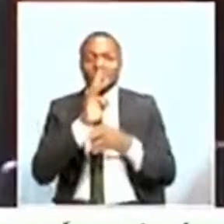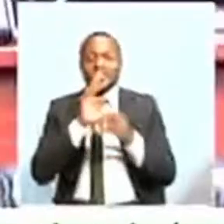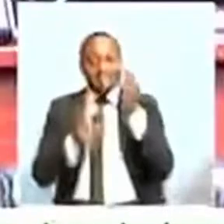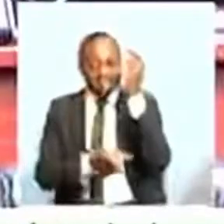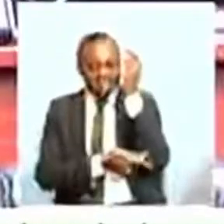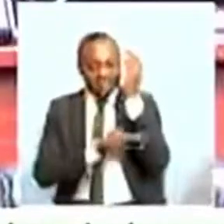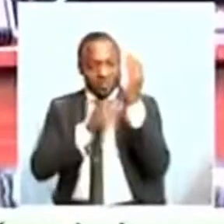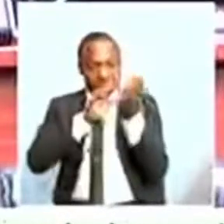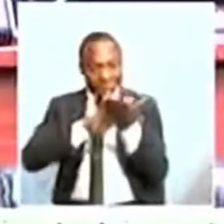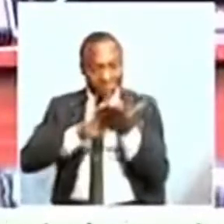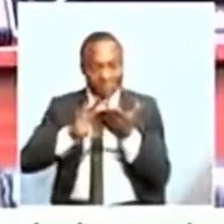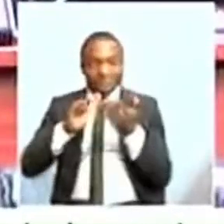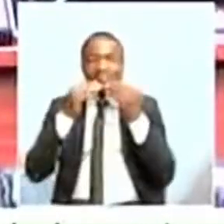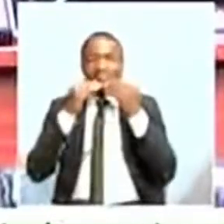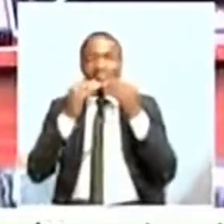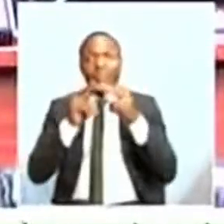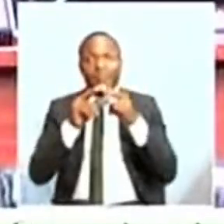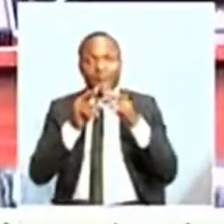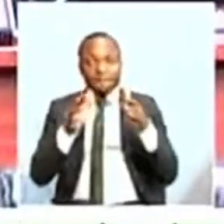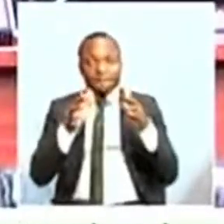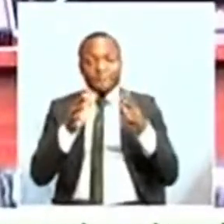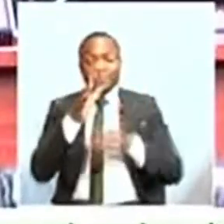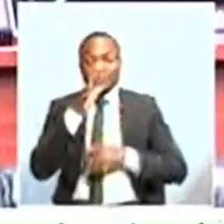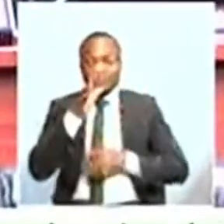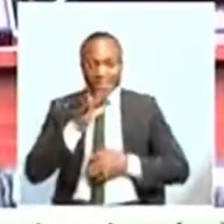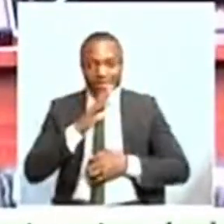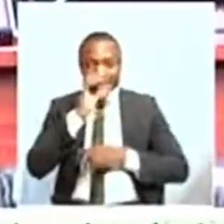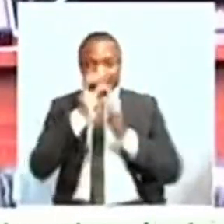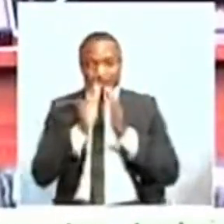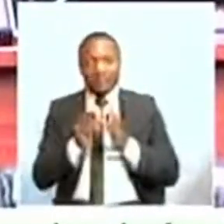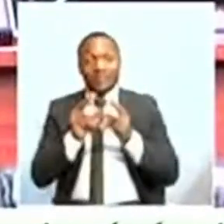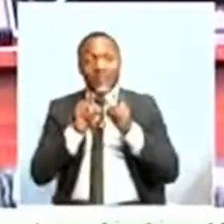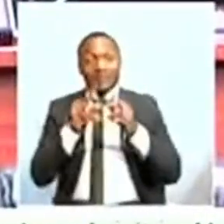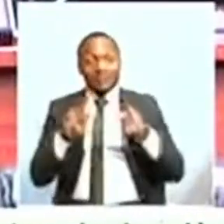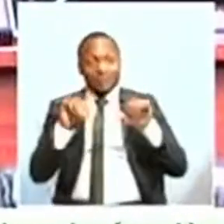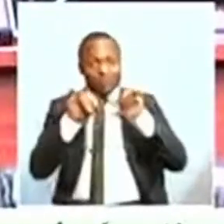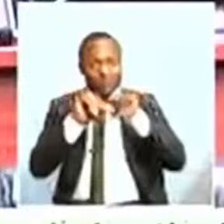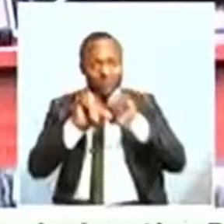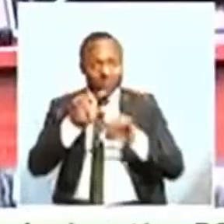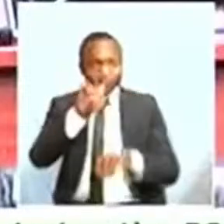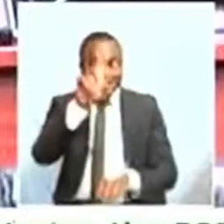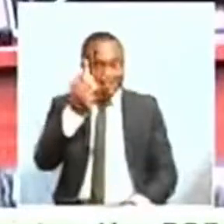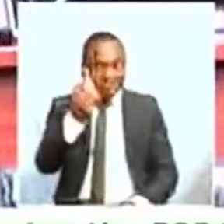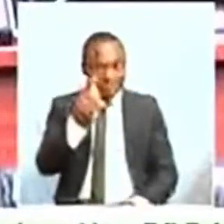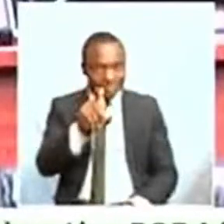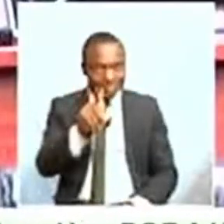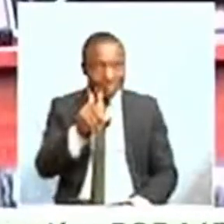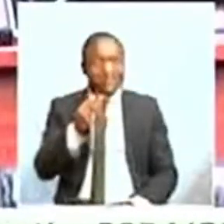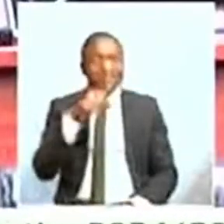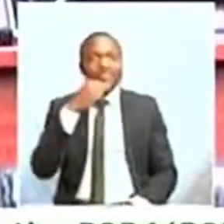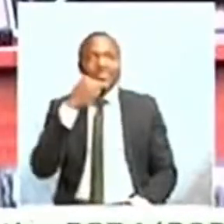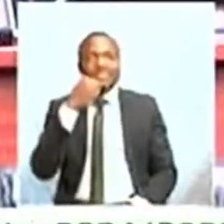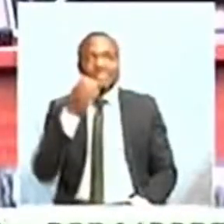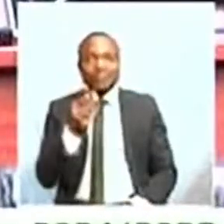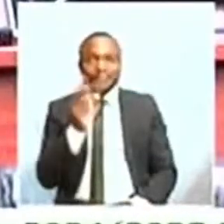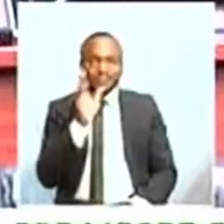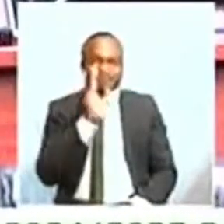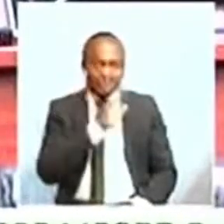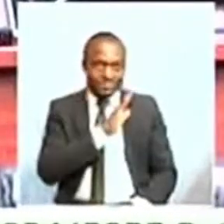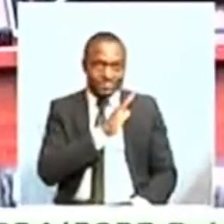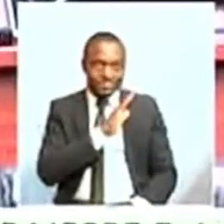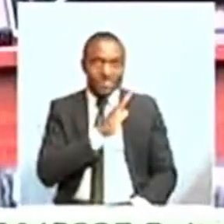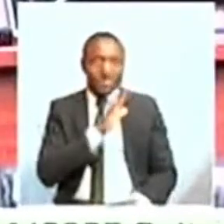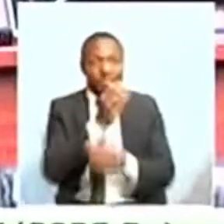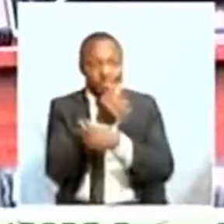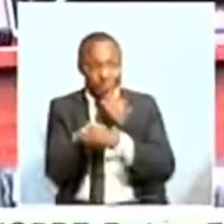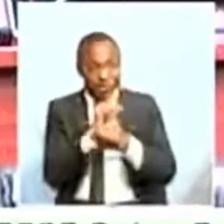Sanitation. Thank you very much, Madam Speaker, for that very important question. And I say, as I said, the